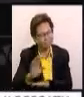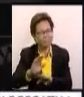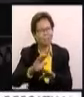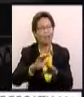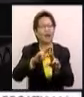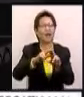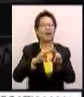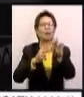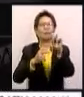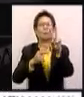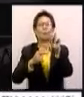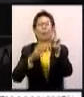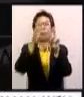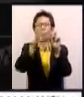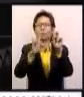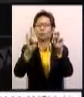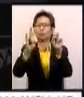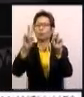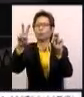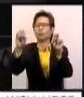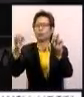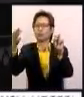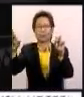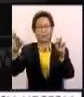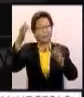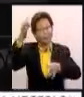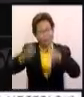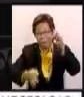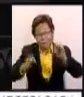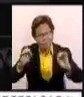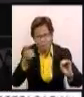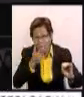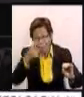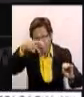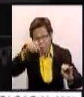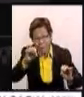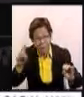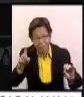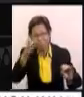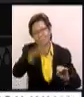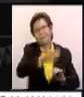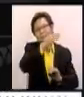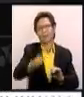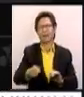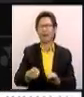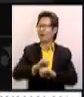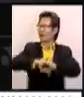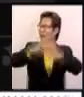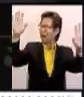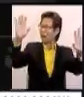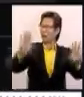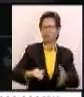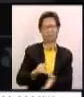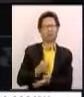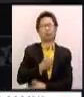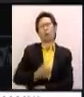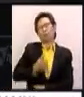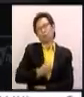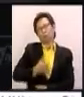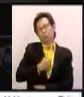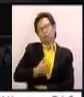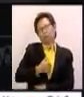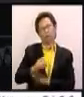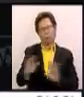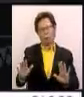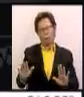we will enforce it. If they don't have PSV, they are subject to enforcement. That's very clear. I mean, don't give us excuses that it's hard and so on.